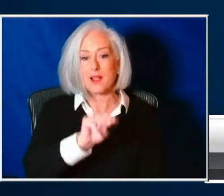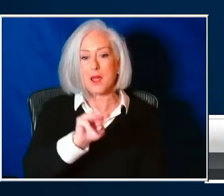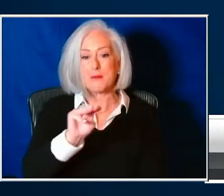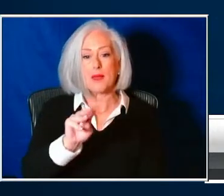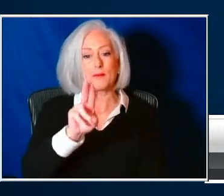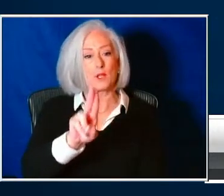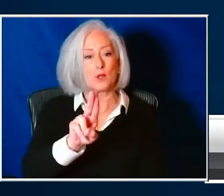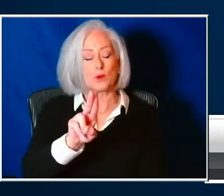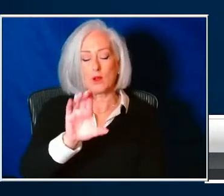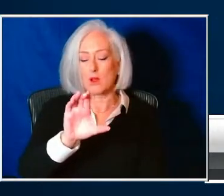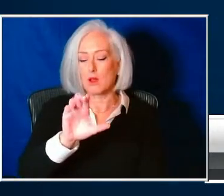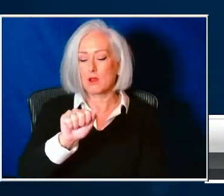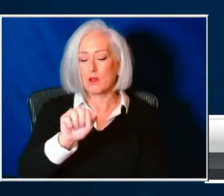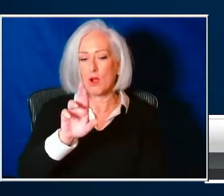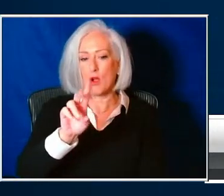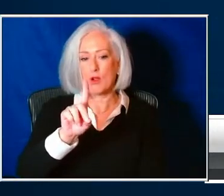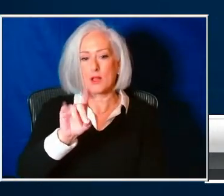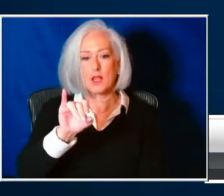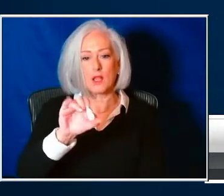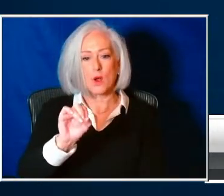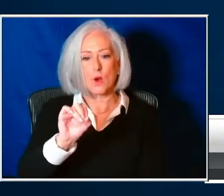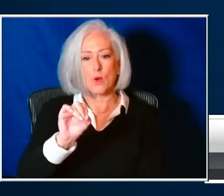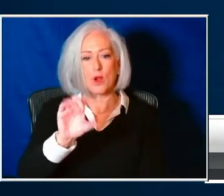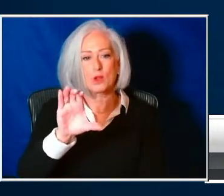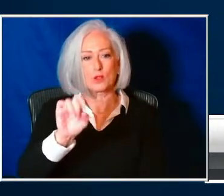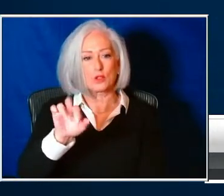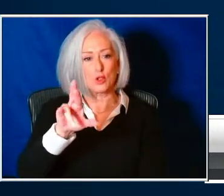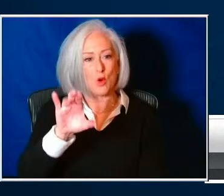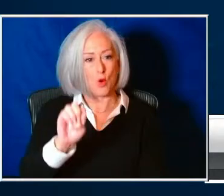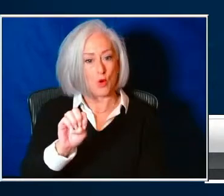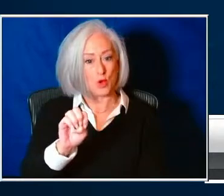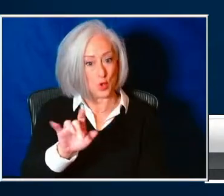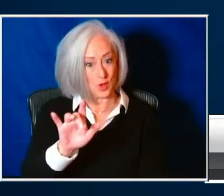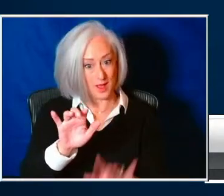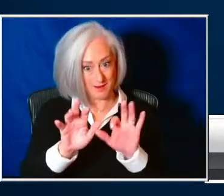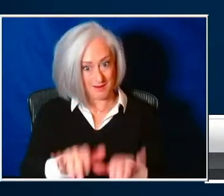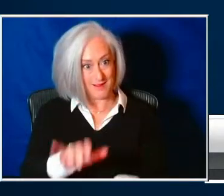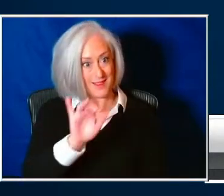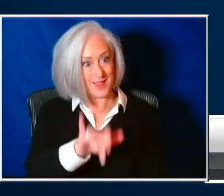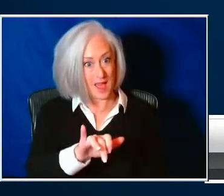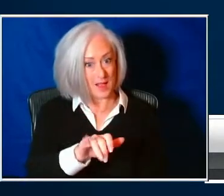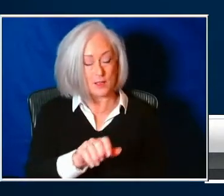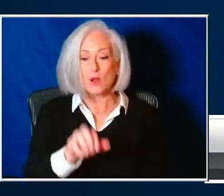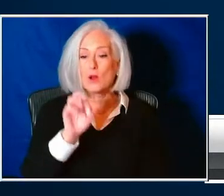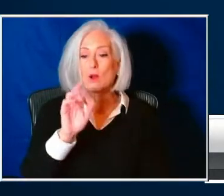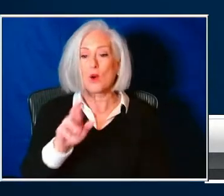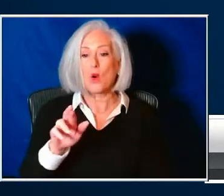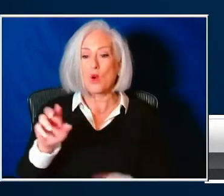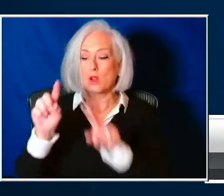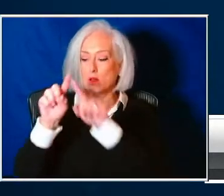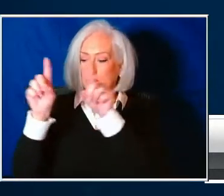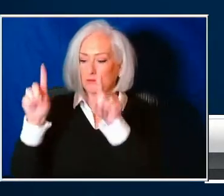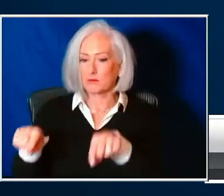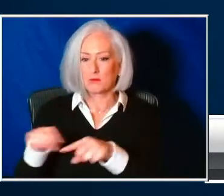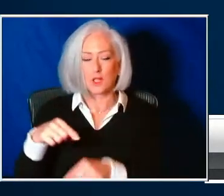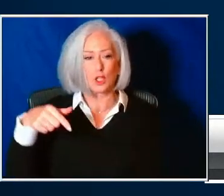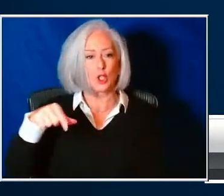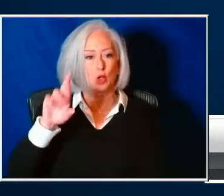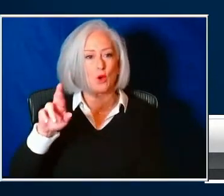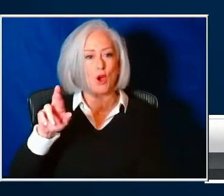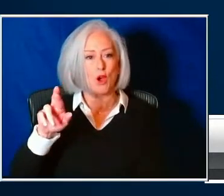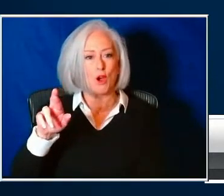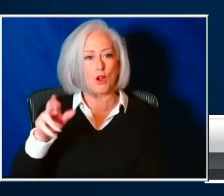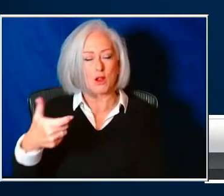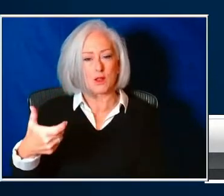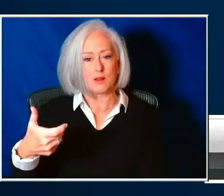instructions. Okay. So Lift your it'll shirt up a be little bit just a here. tiny bit right there. Oh, those are cool. I know, I'm so